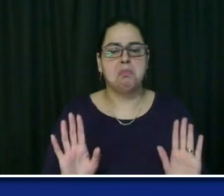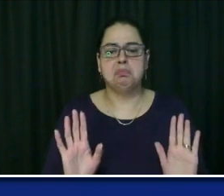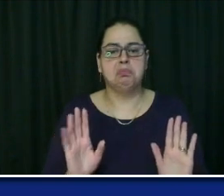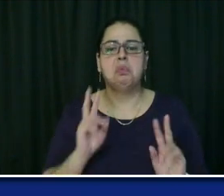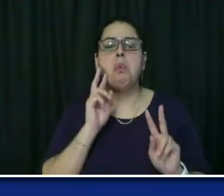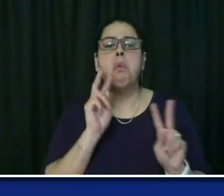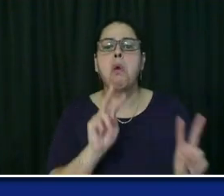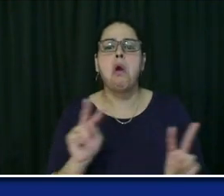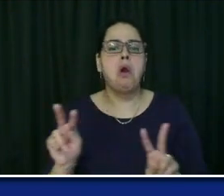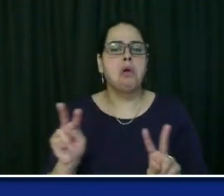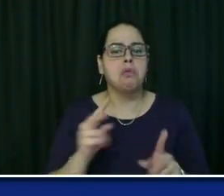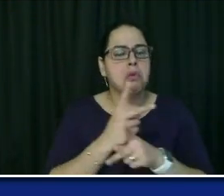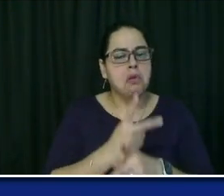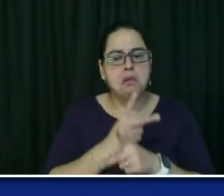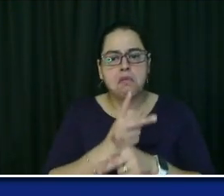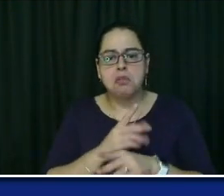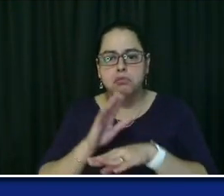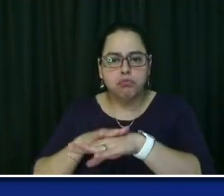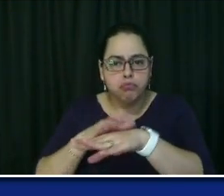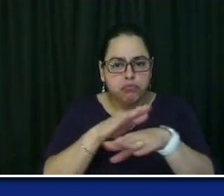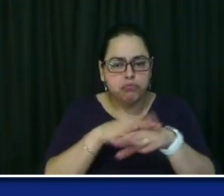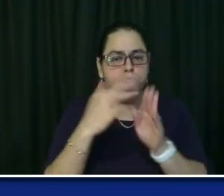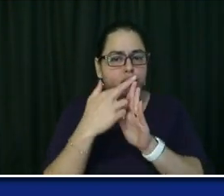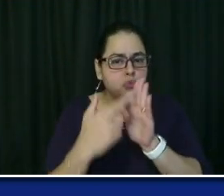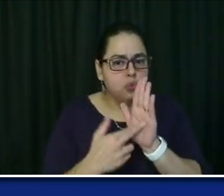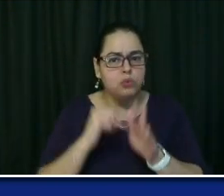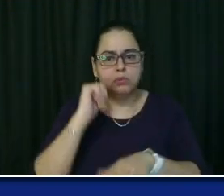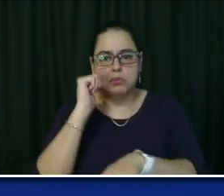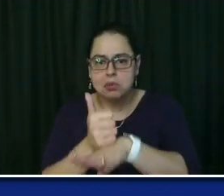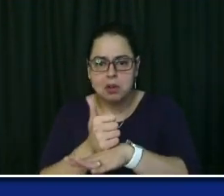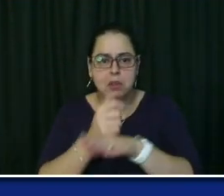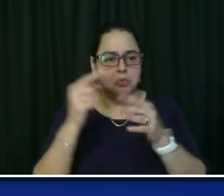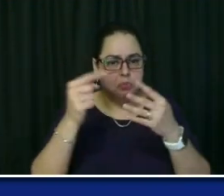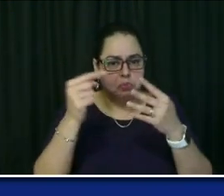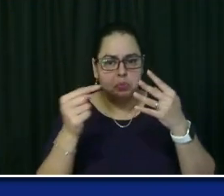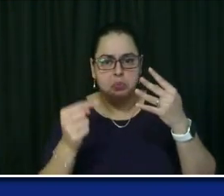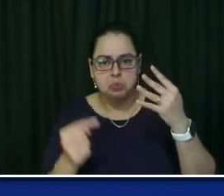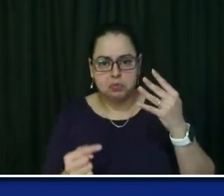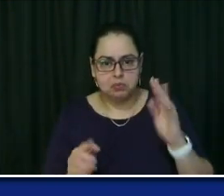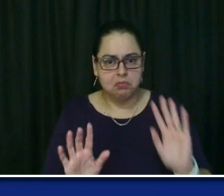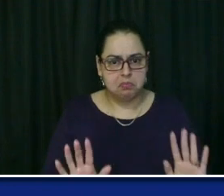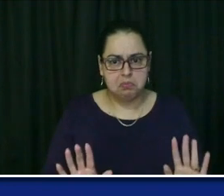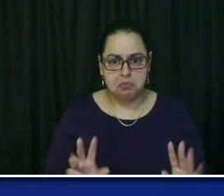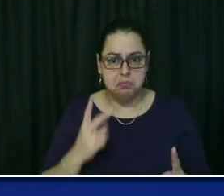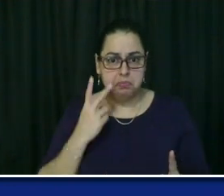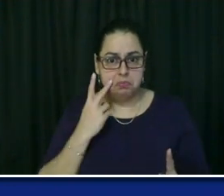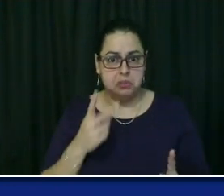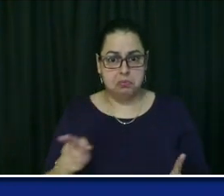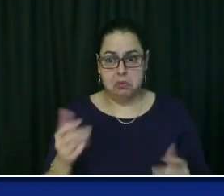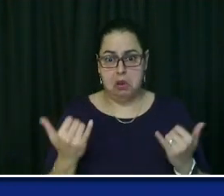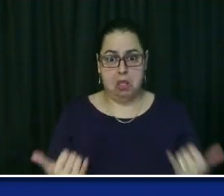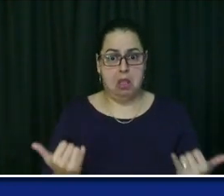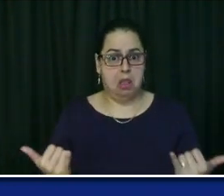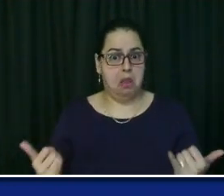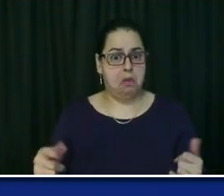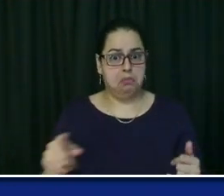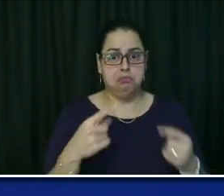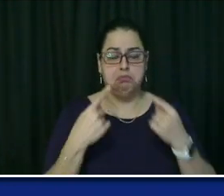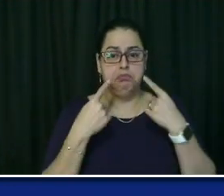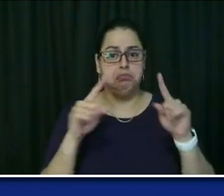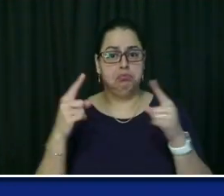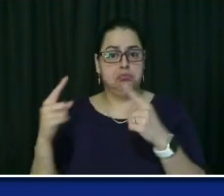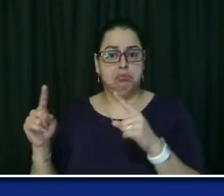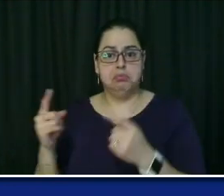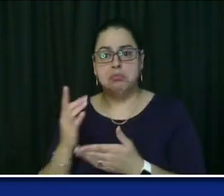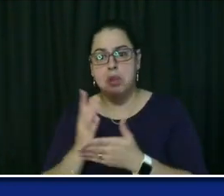downtown Scarsdale, downtown Rye, Wheeler Avenue in Pleasantville, parts of Larchmont Avenue in Larchmont set aside for this. And when you